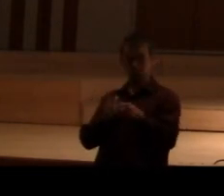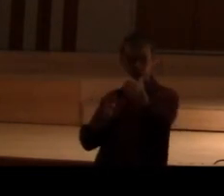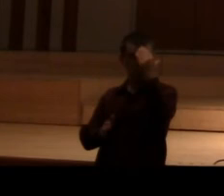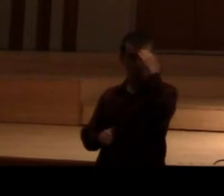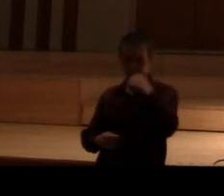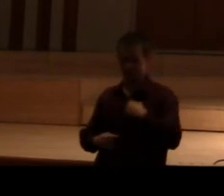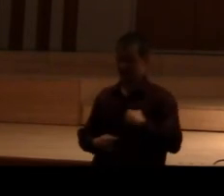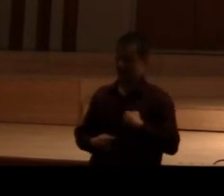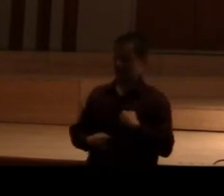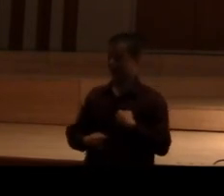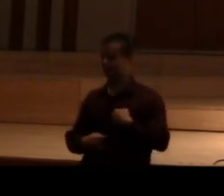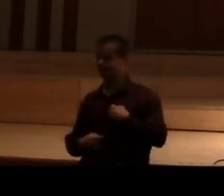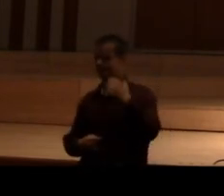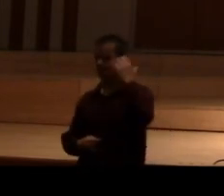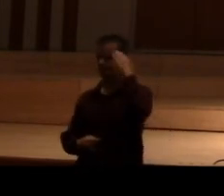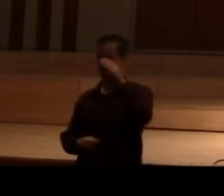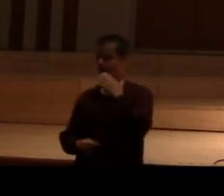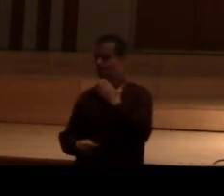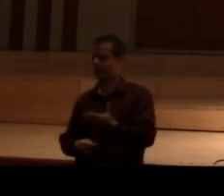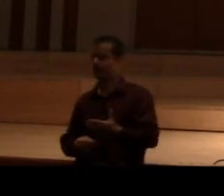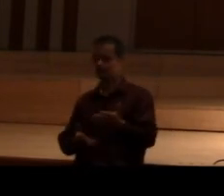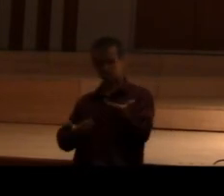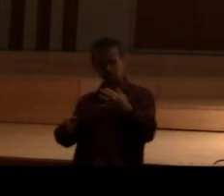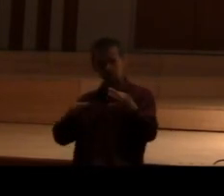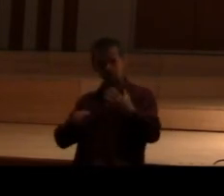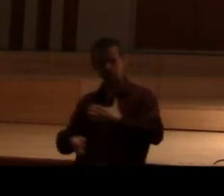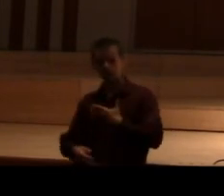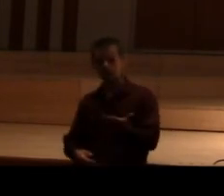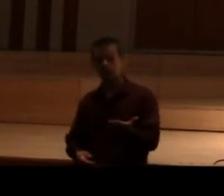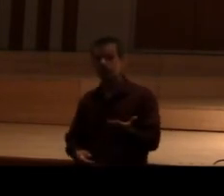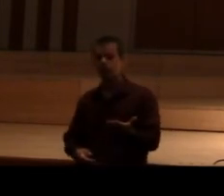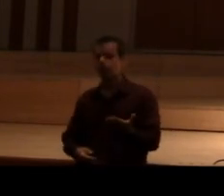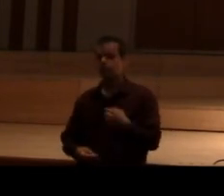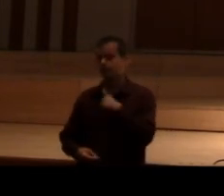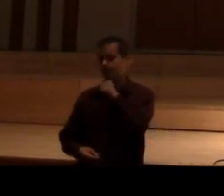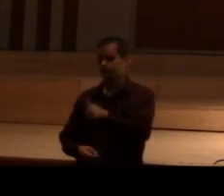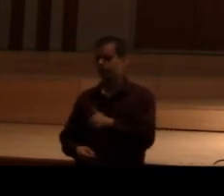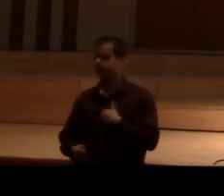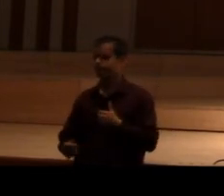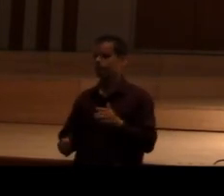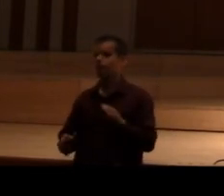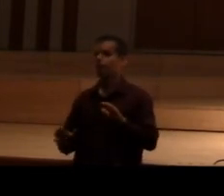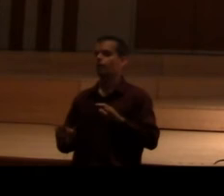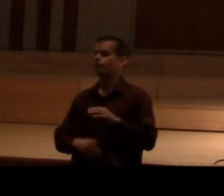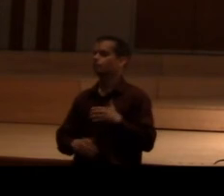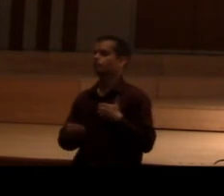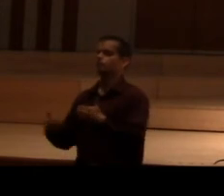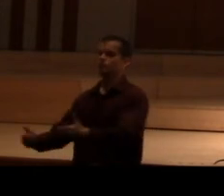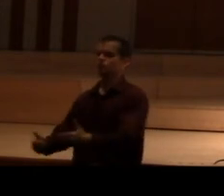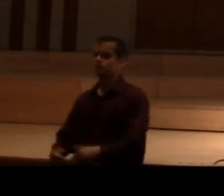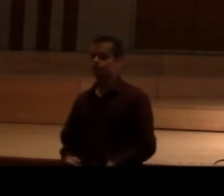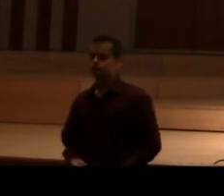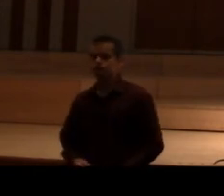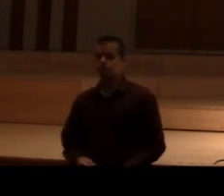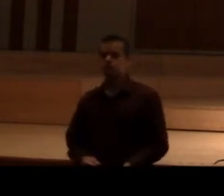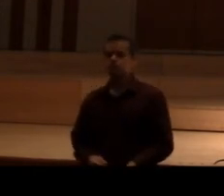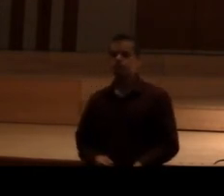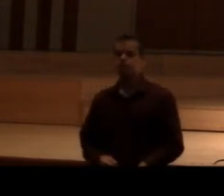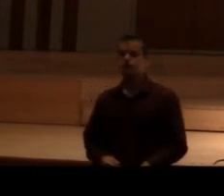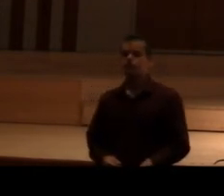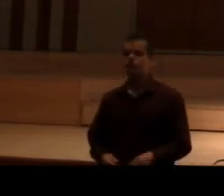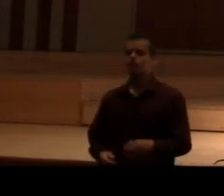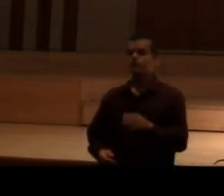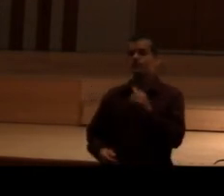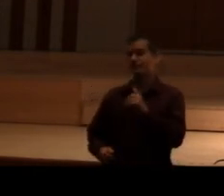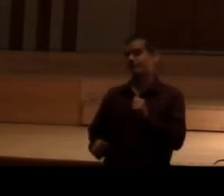that I really don't honestly know that much about. But instead, I moved on. Now, I guess, and this makes me feel a little bit